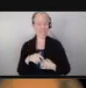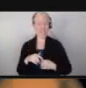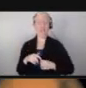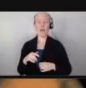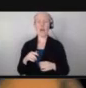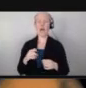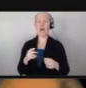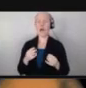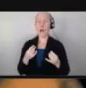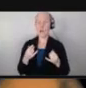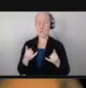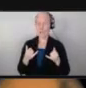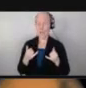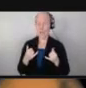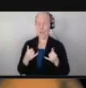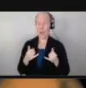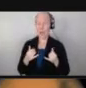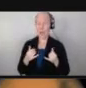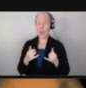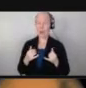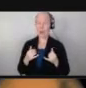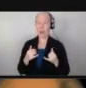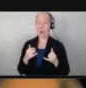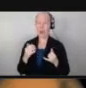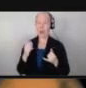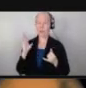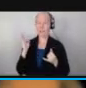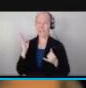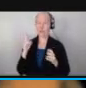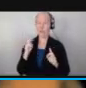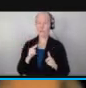then just go ahead and pop it into presenter view.